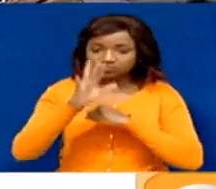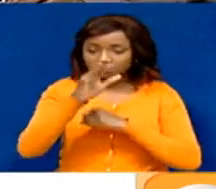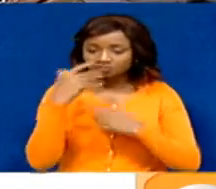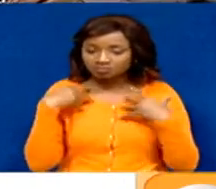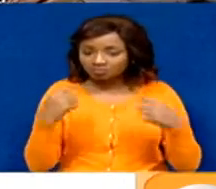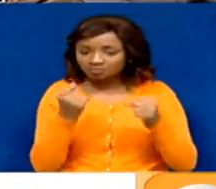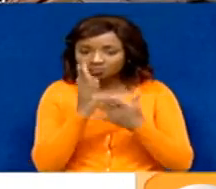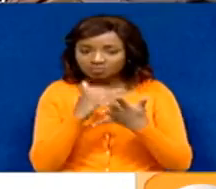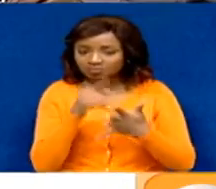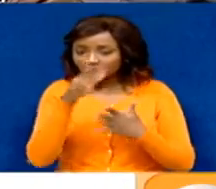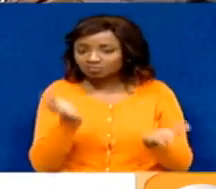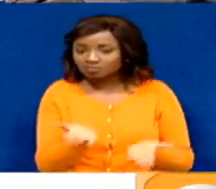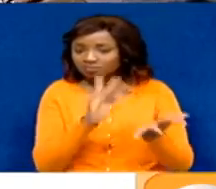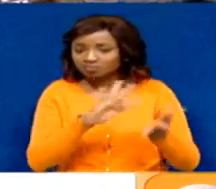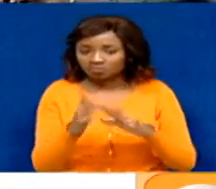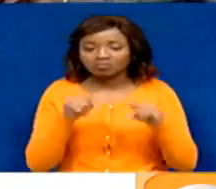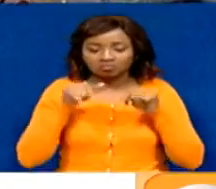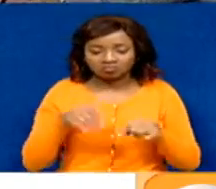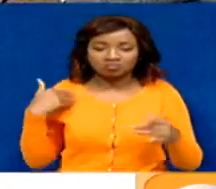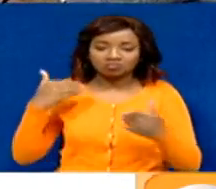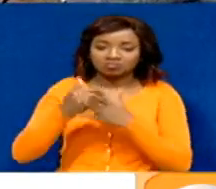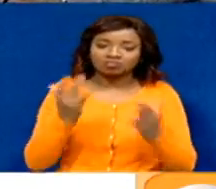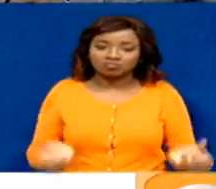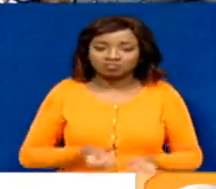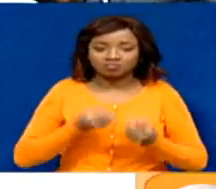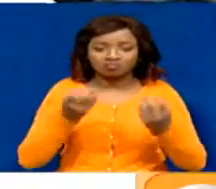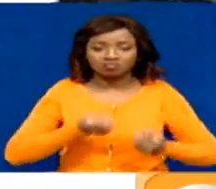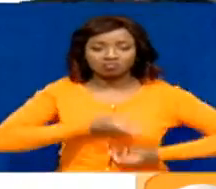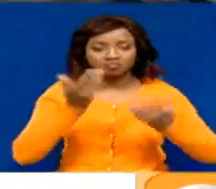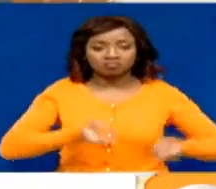To date, 13 countries are sharing their scorecards on the hub.